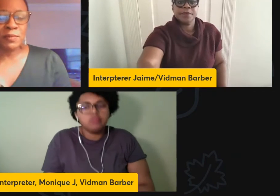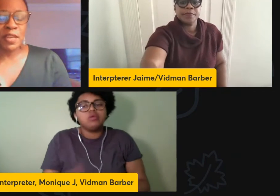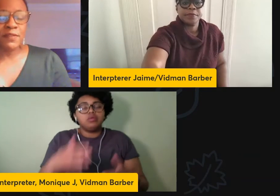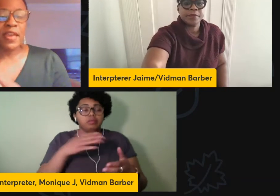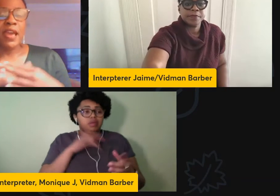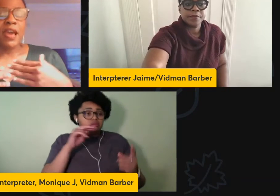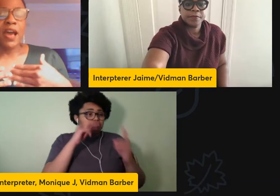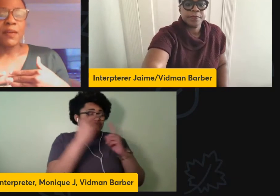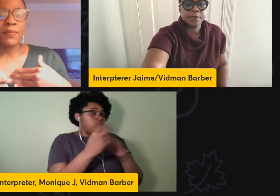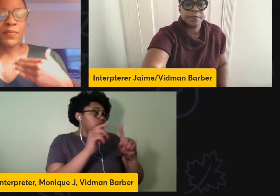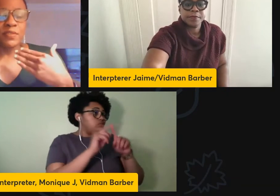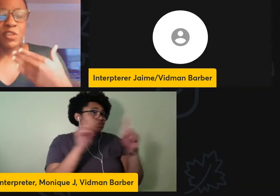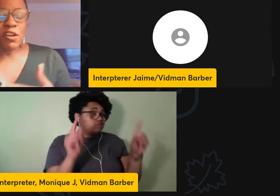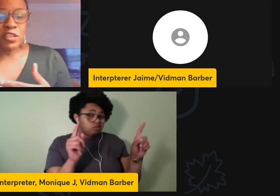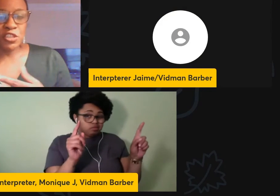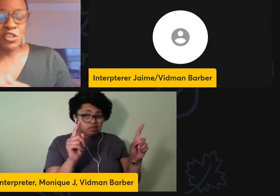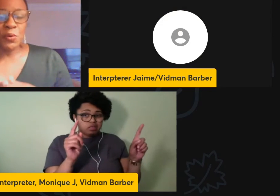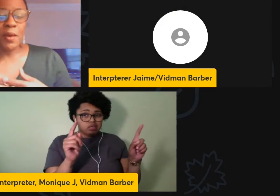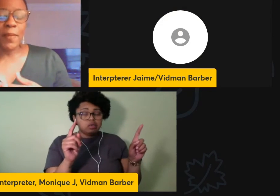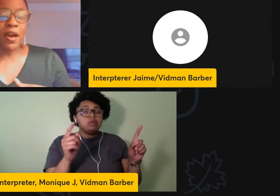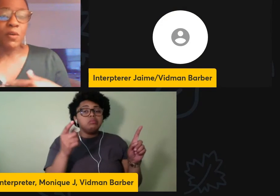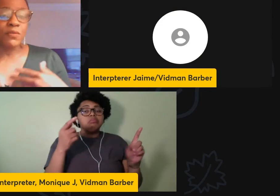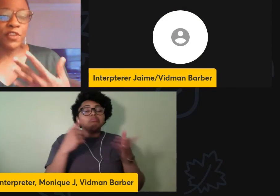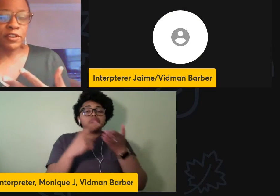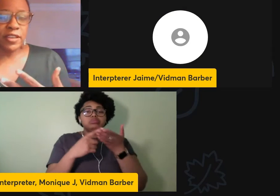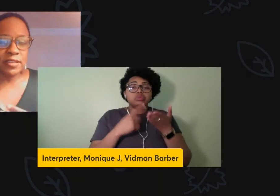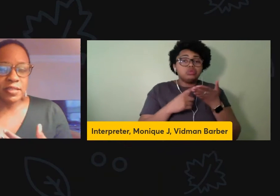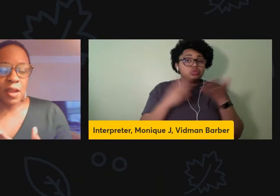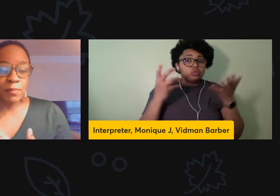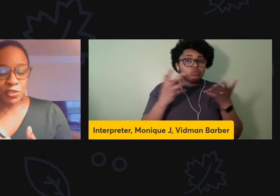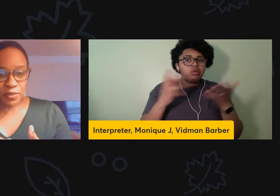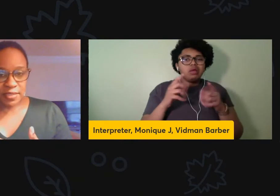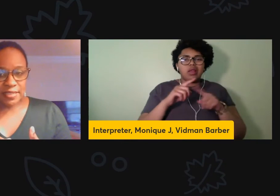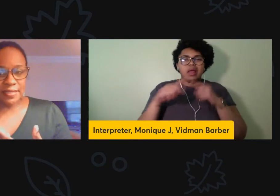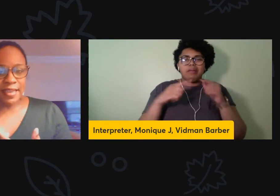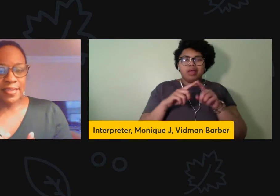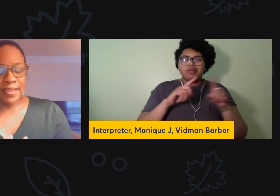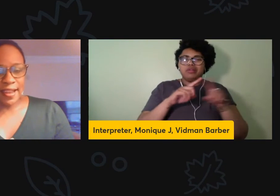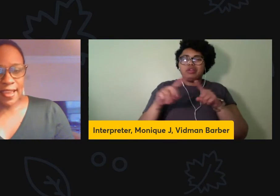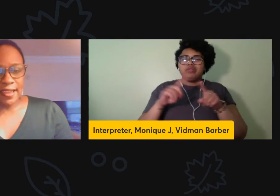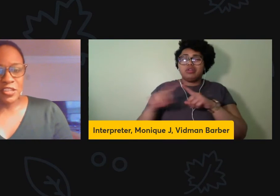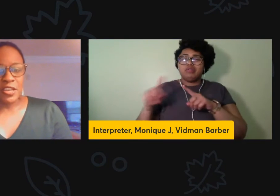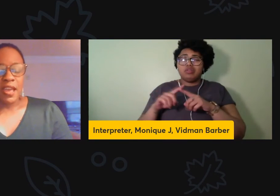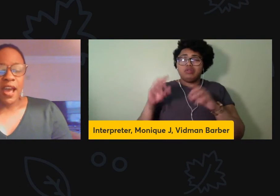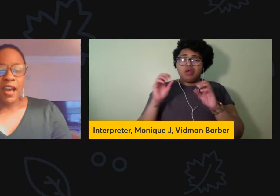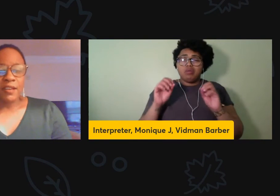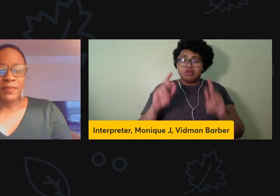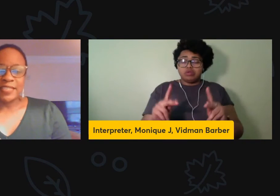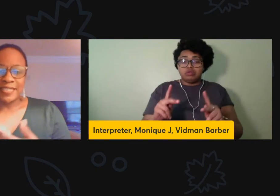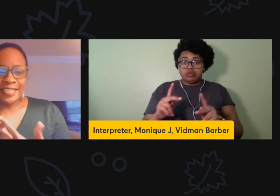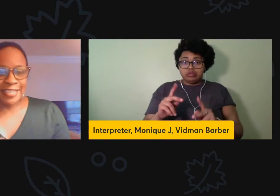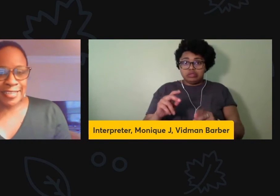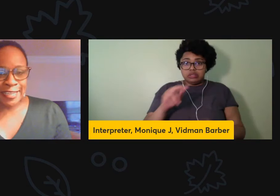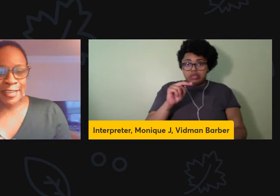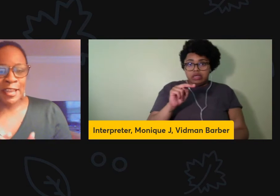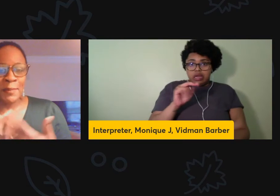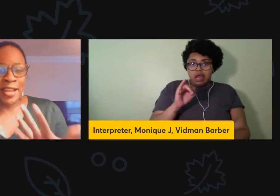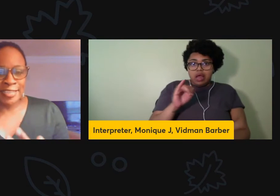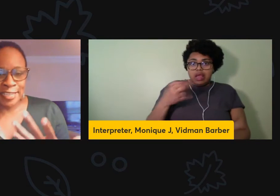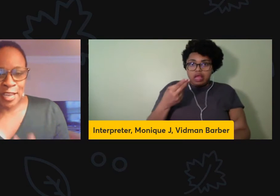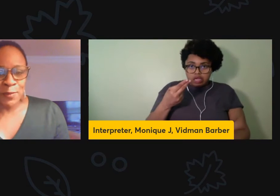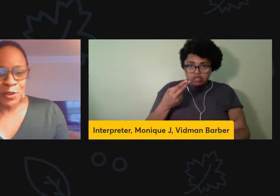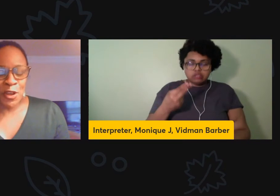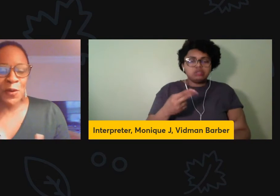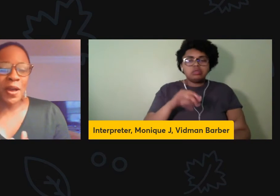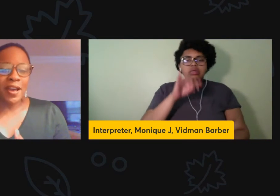in terms of talking to you about various opportunities at the NIH. Since this is in